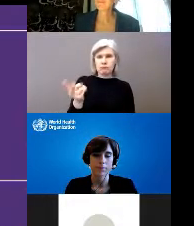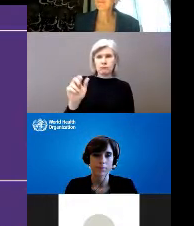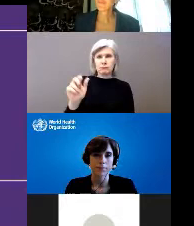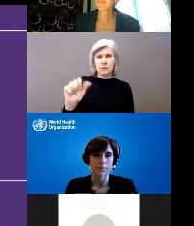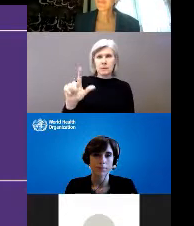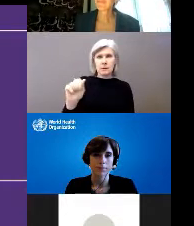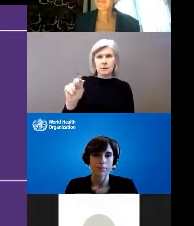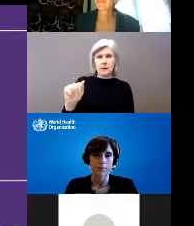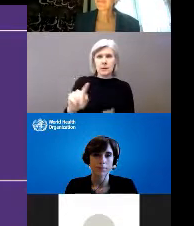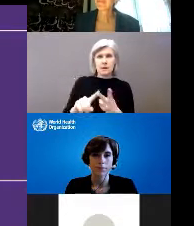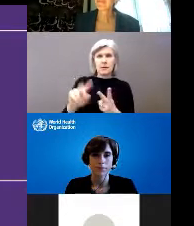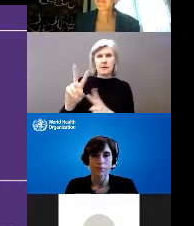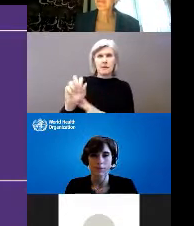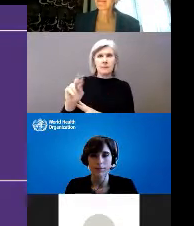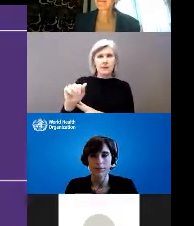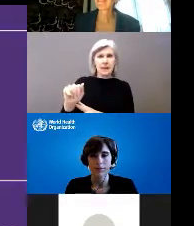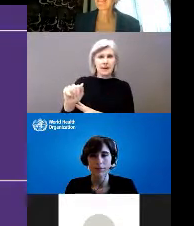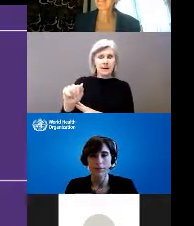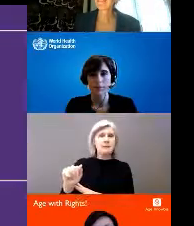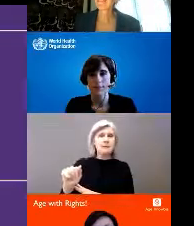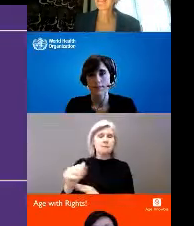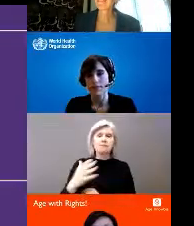The floor is yours, Elena.